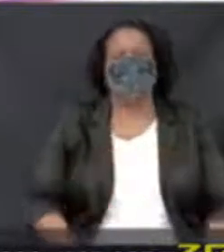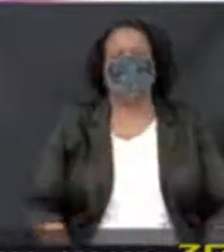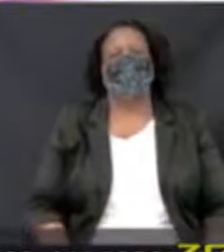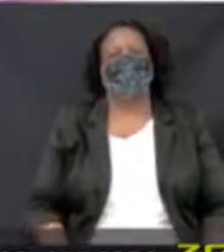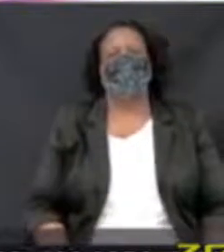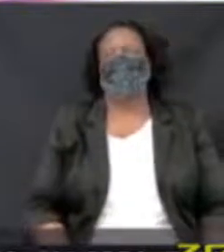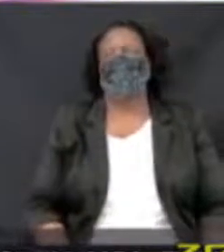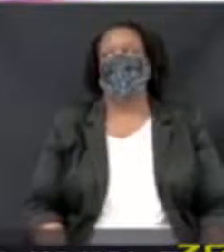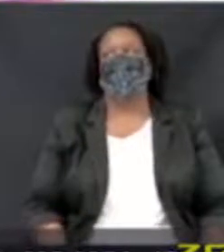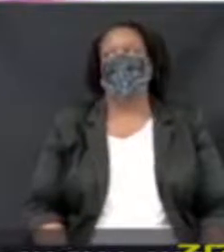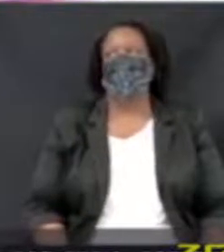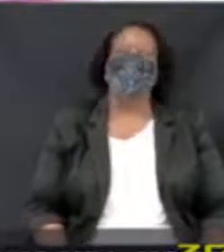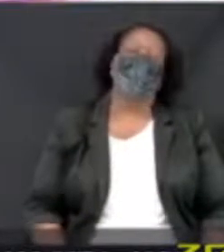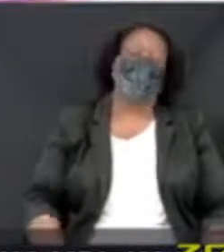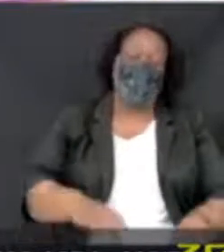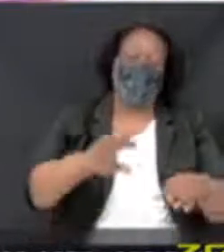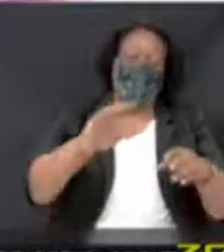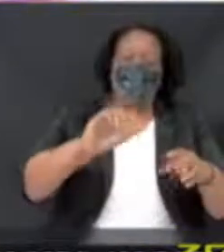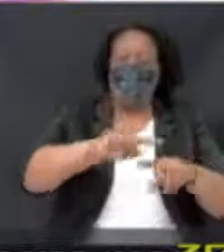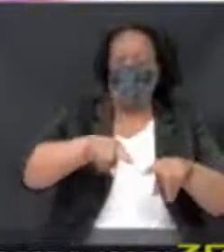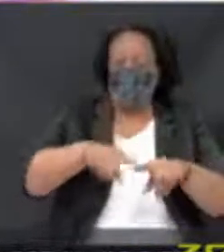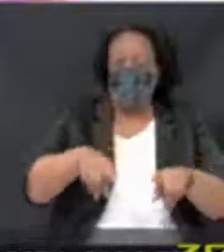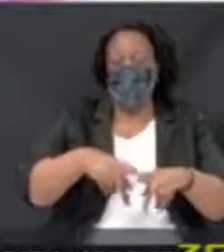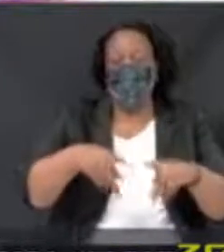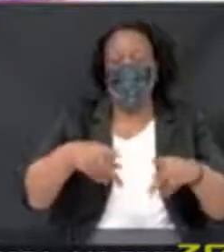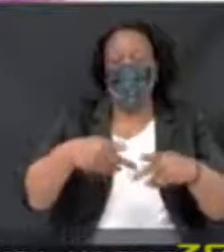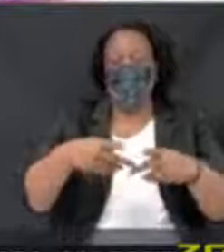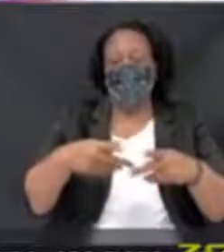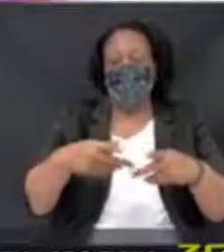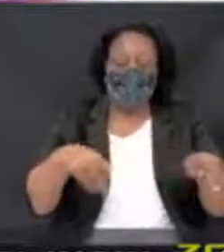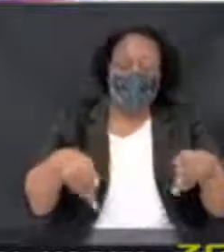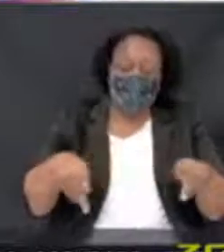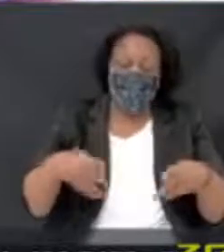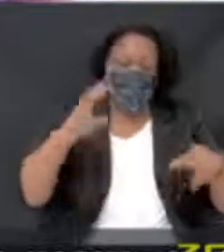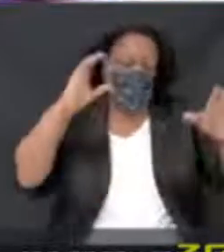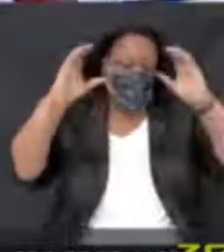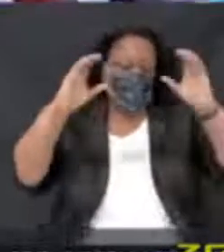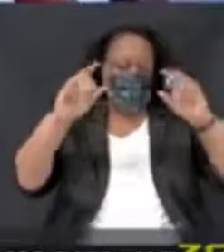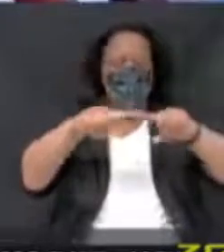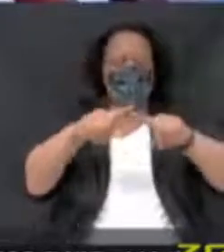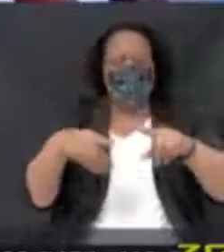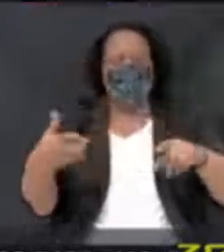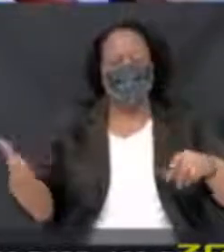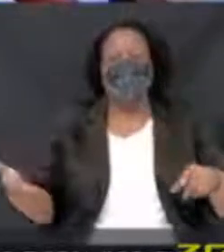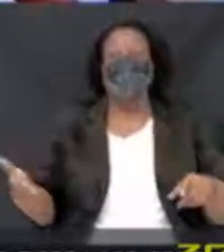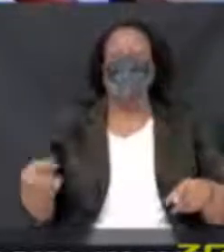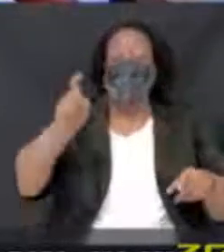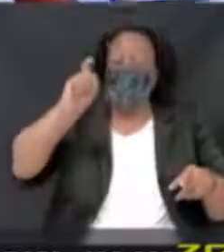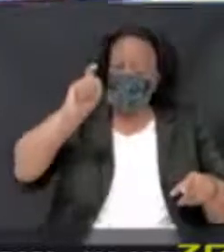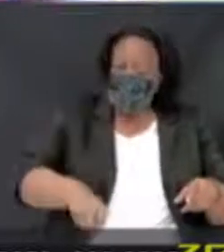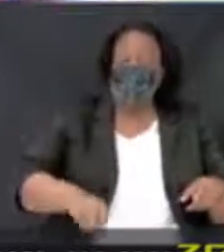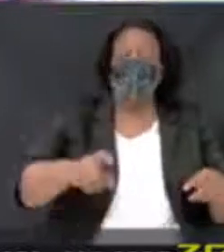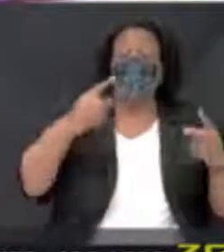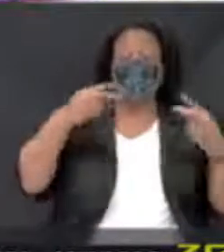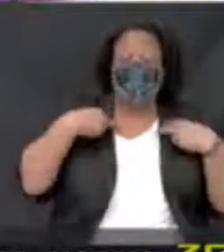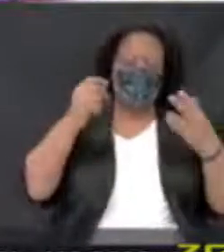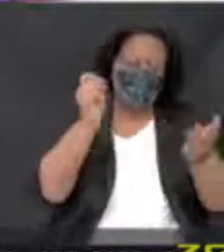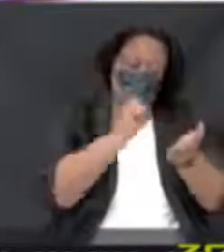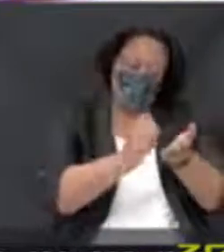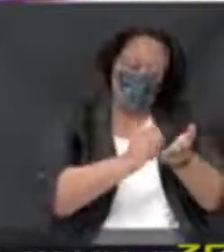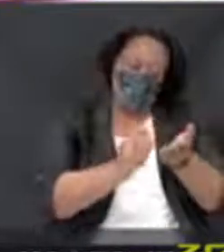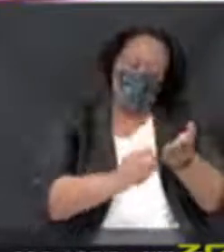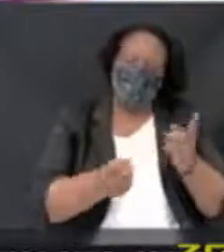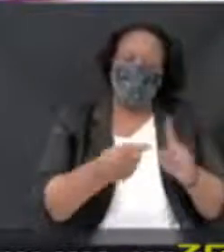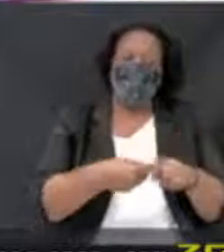place. All social events with more than 24 patrons in attendance require permission in writing from the Commissioner